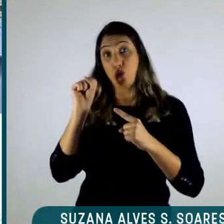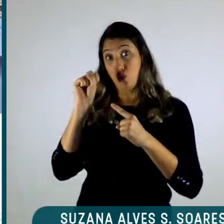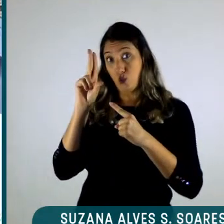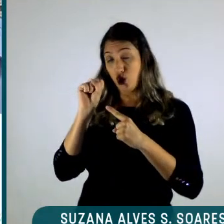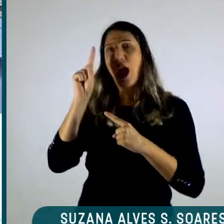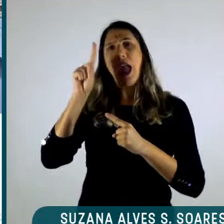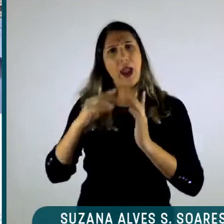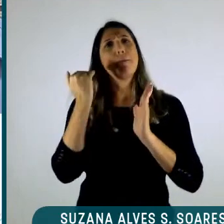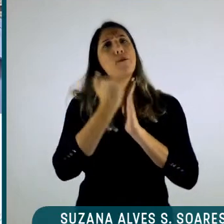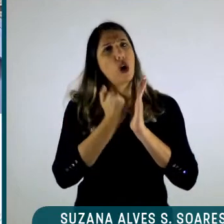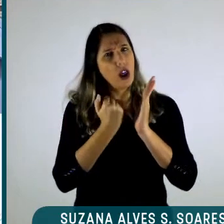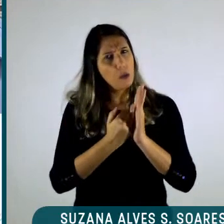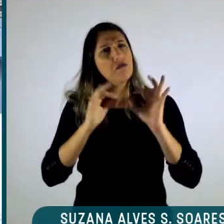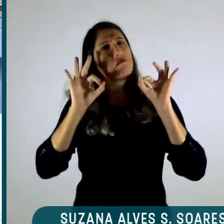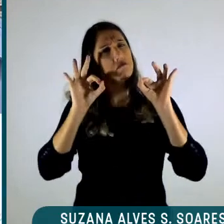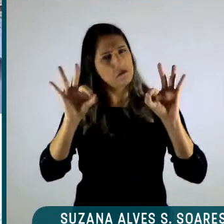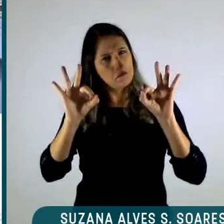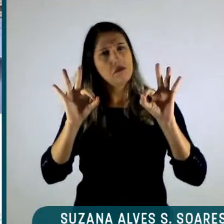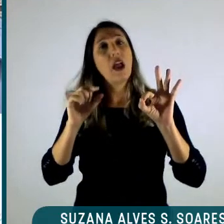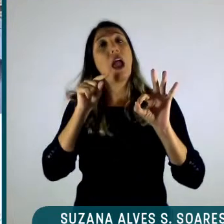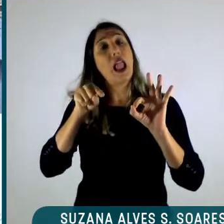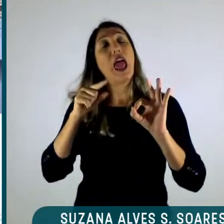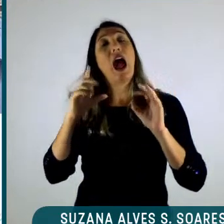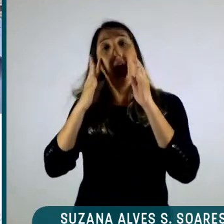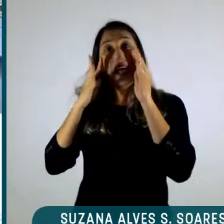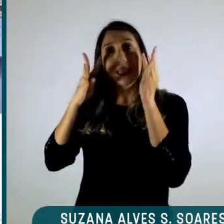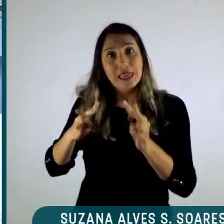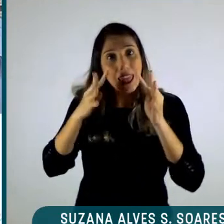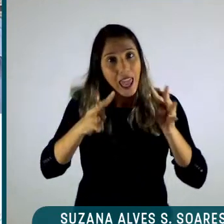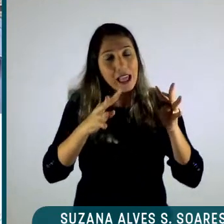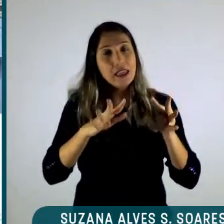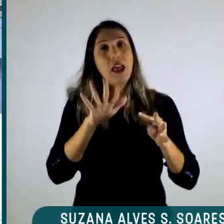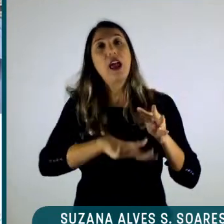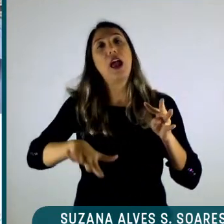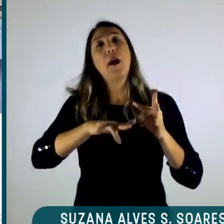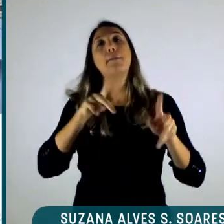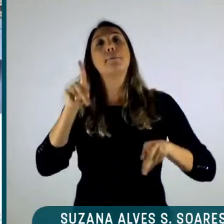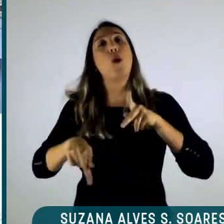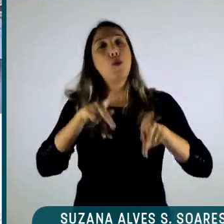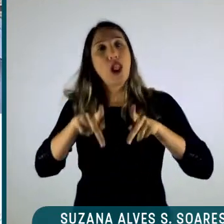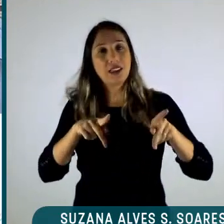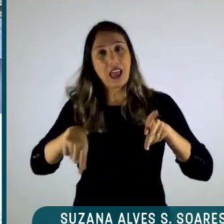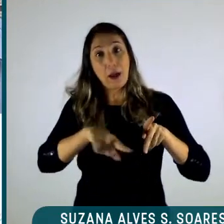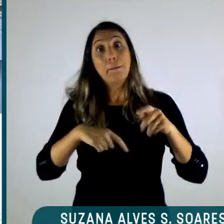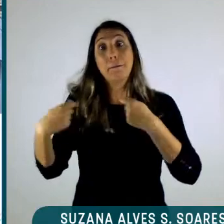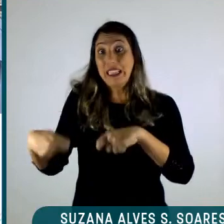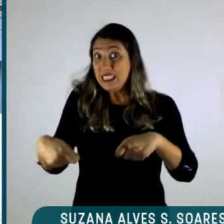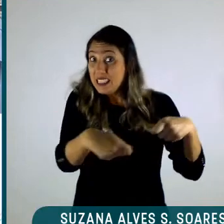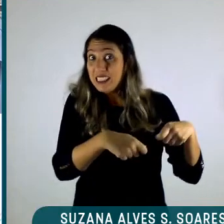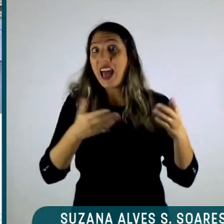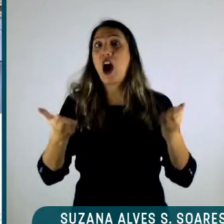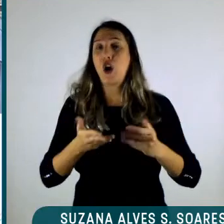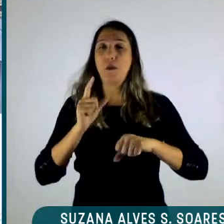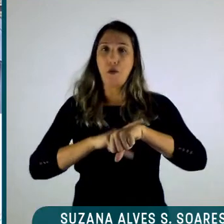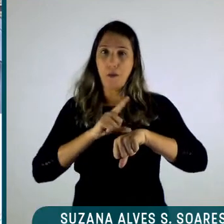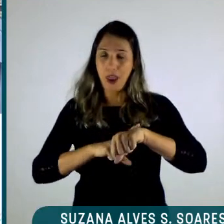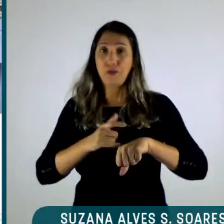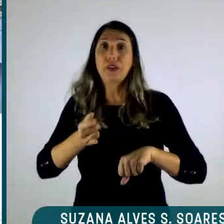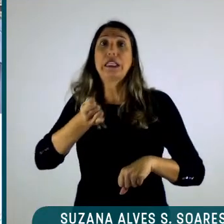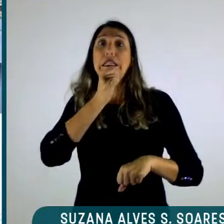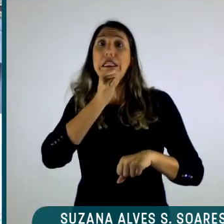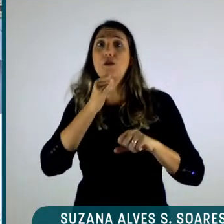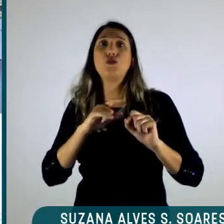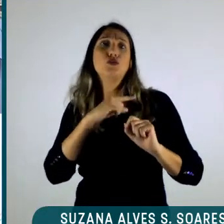The SUS is a spectacular program that meets our population's needs,